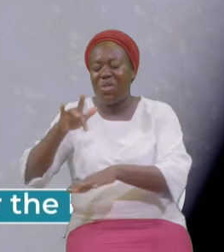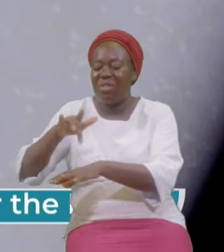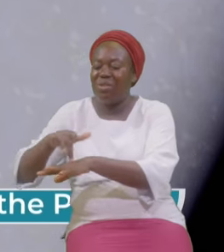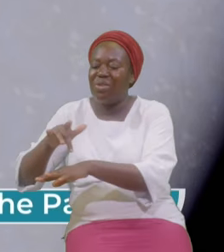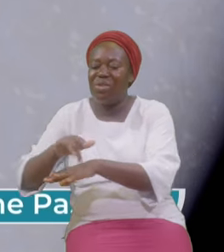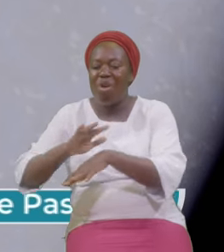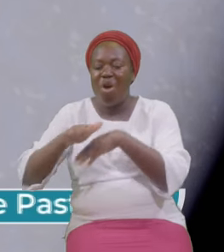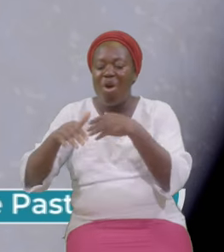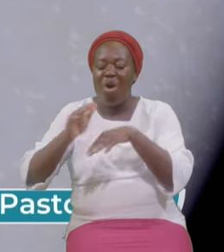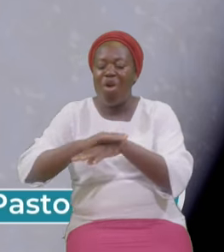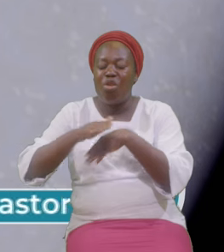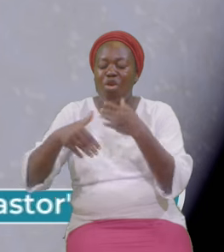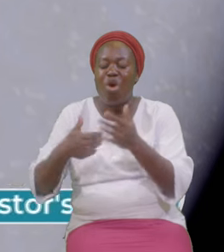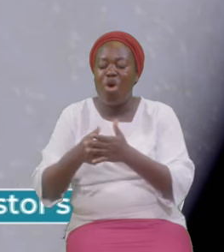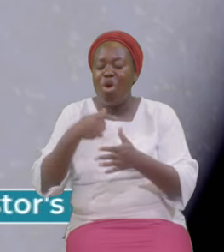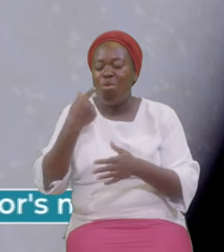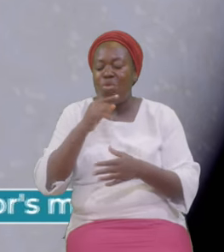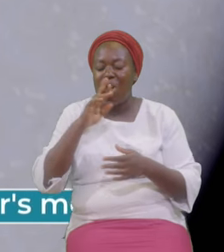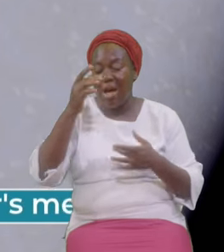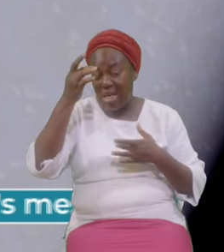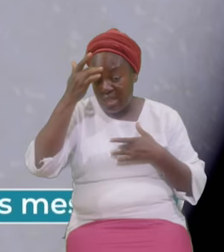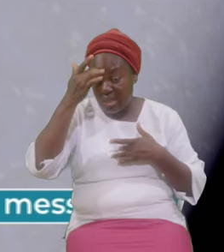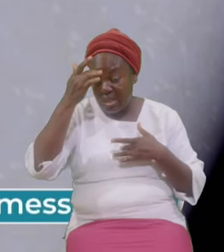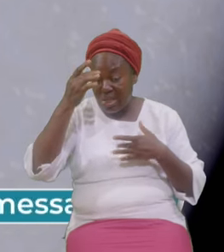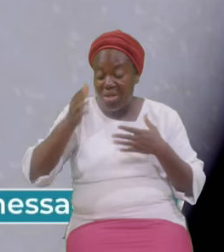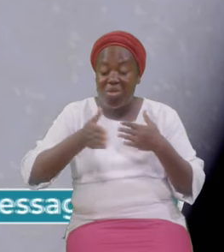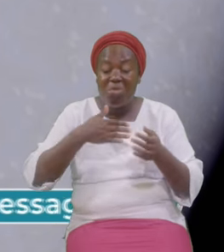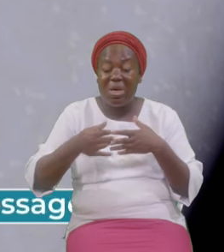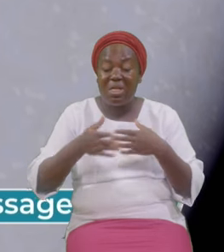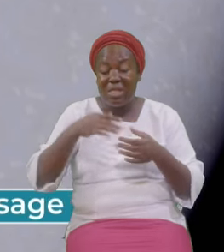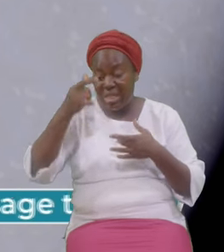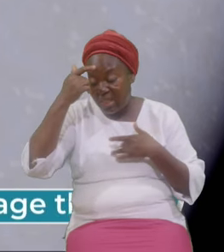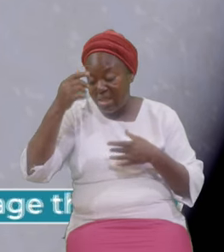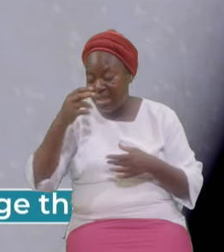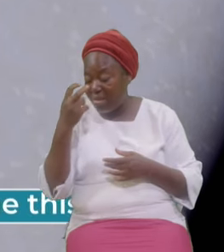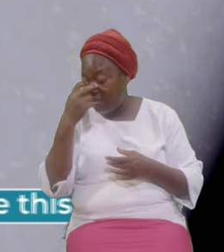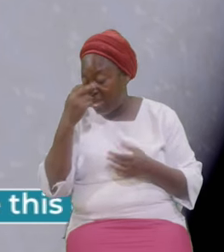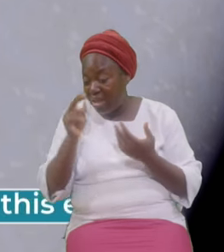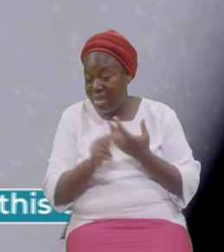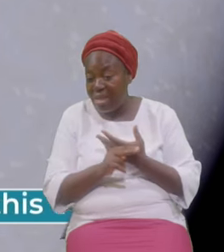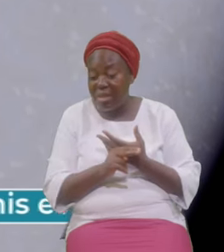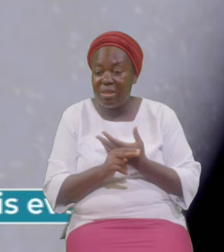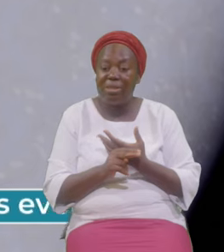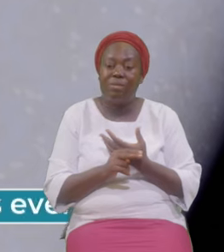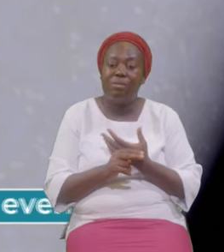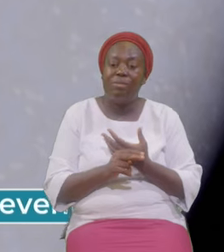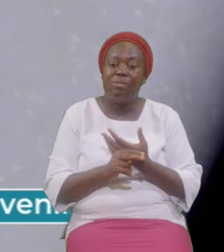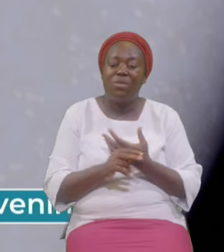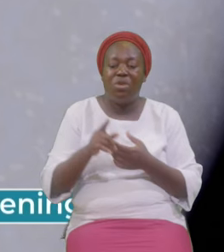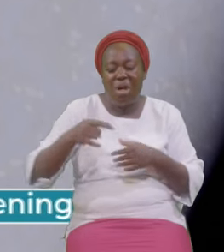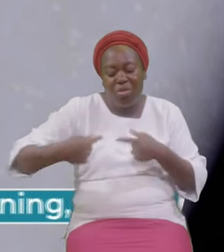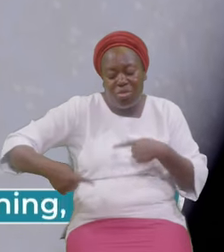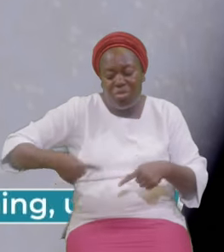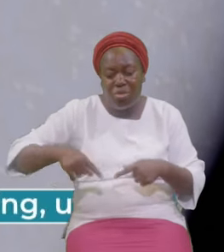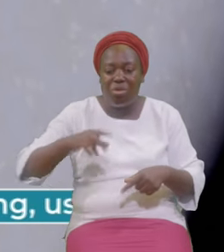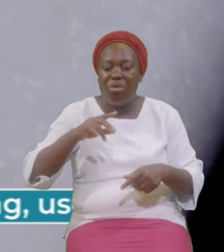sick. Whatever the illness, blindness, you have stroke, you're lame, you're dumb, you speak,